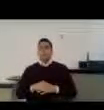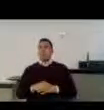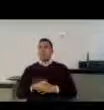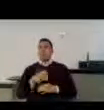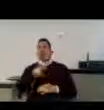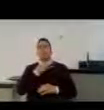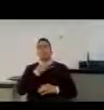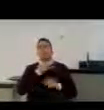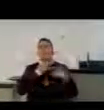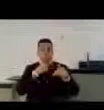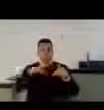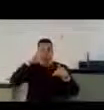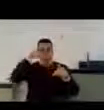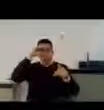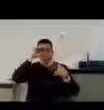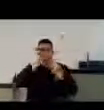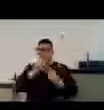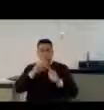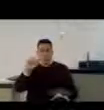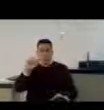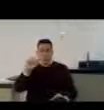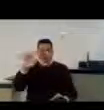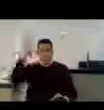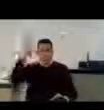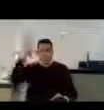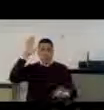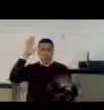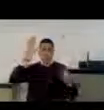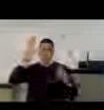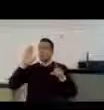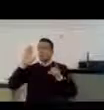of you have a boy with a disability?